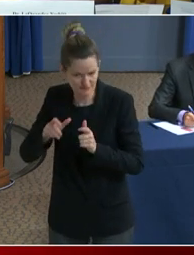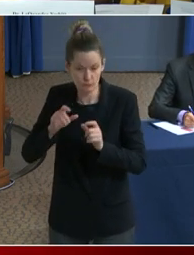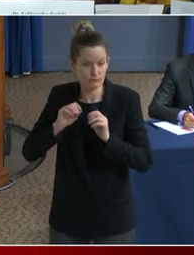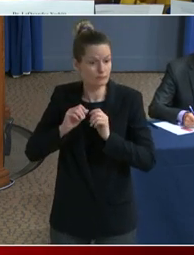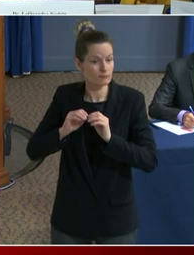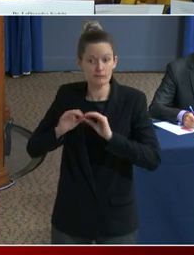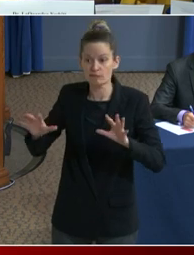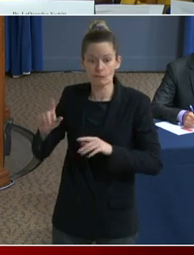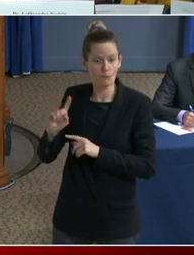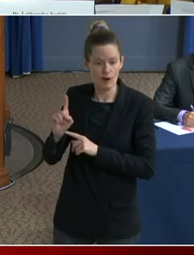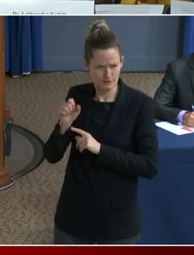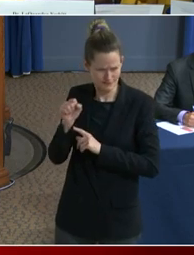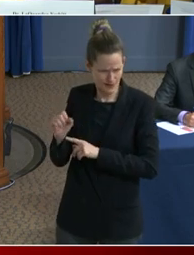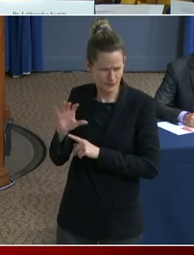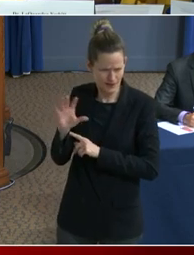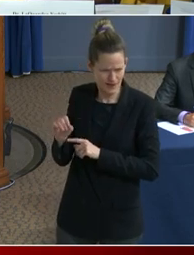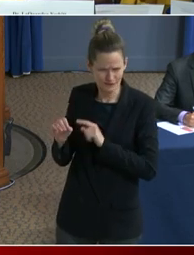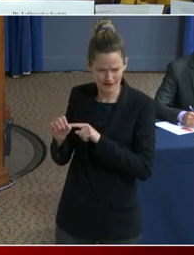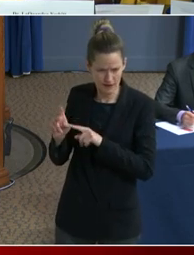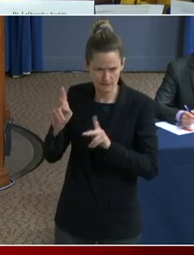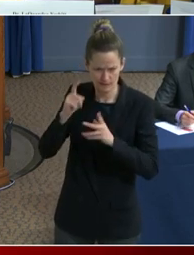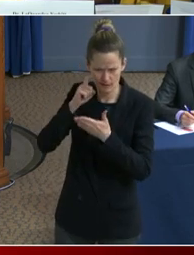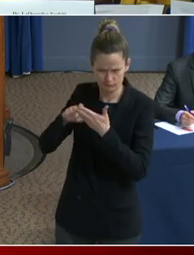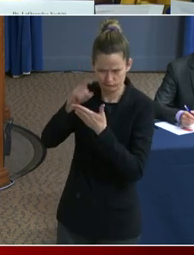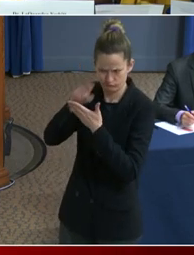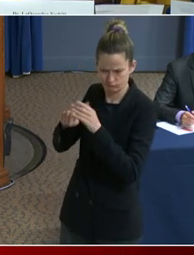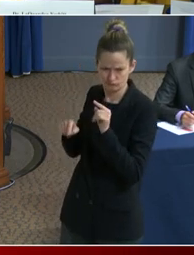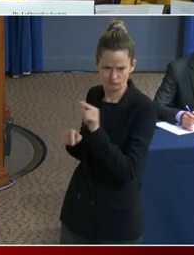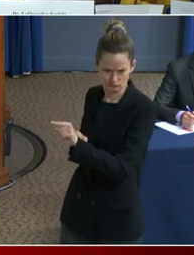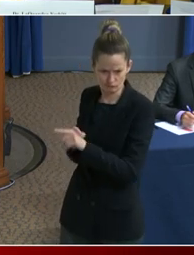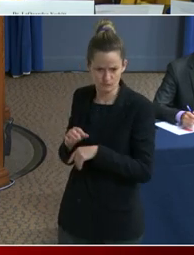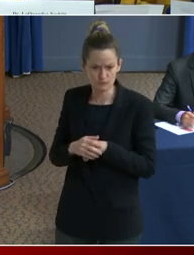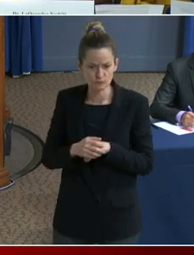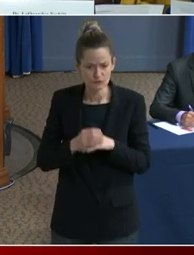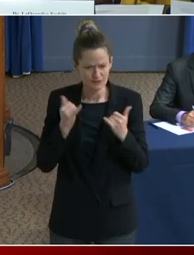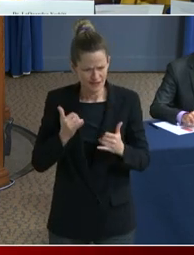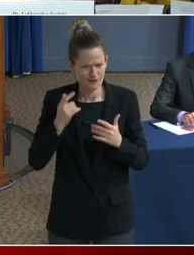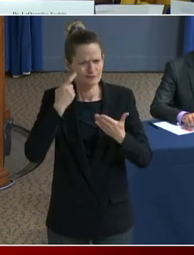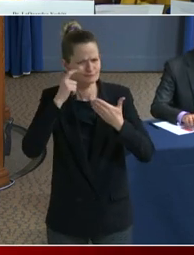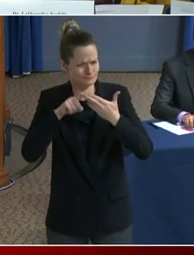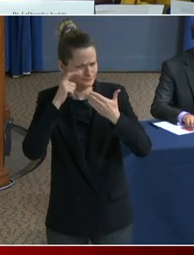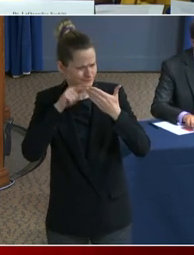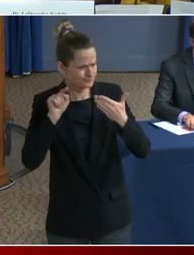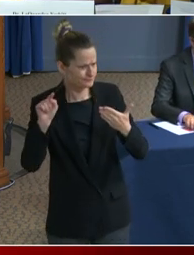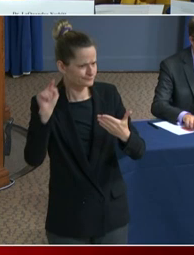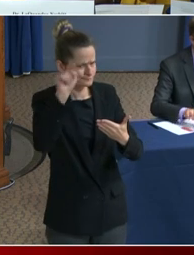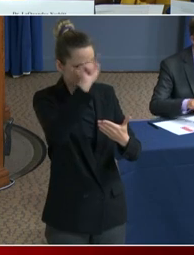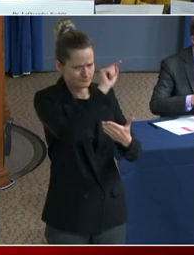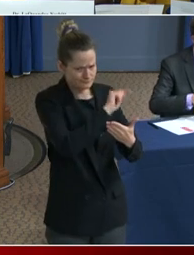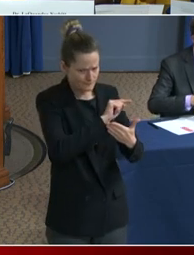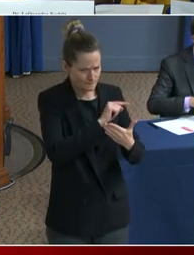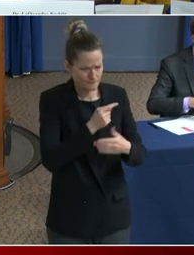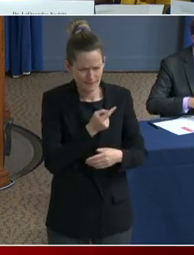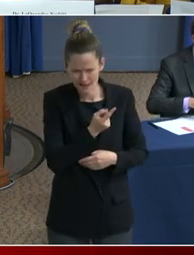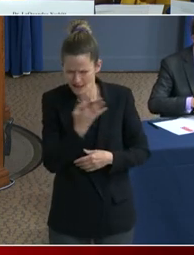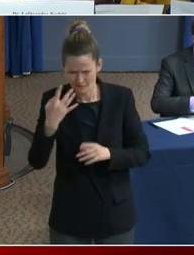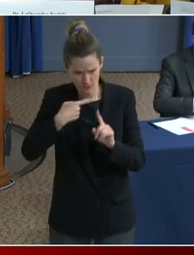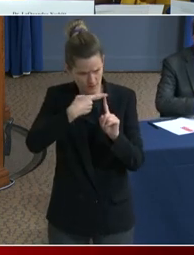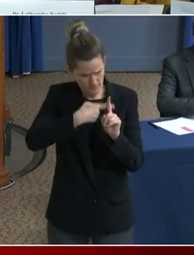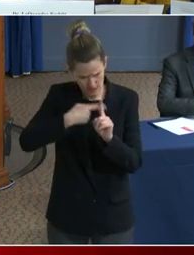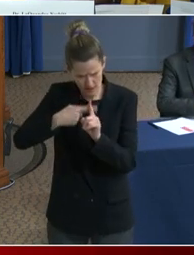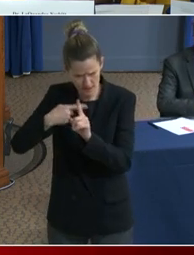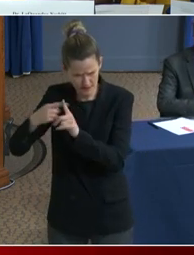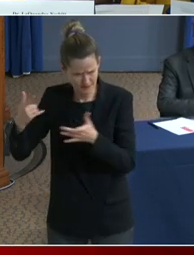was initially detected, similar to other countries, it took several months for the Delta variant to